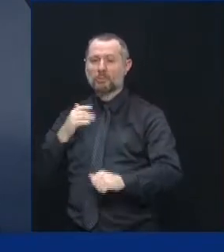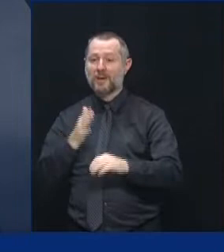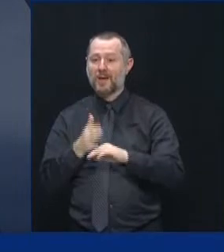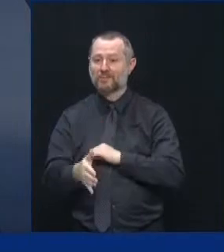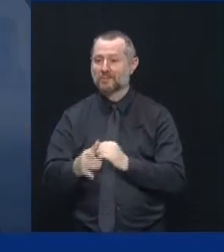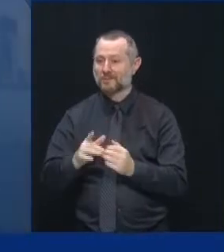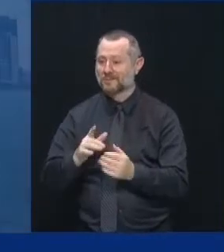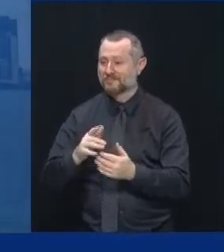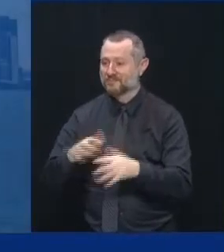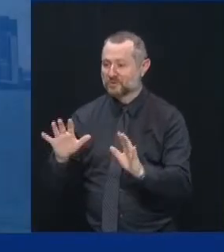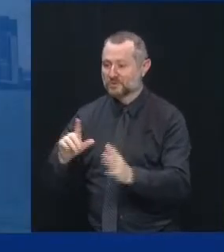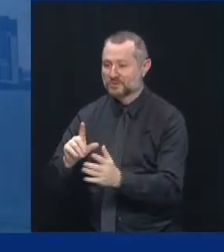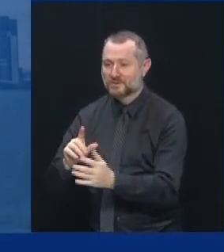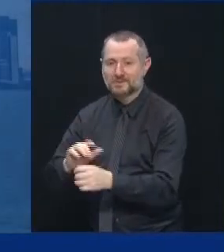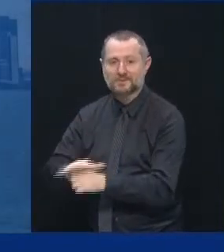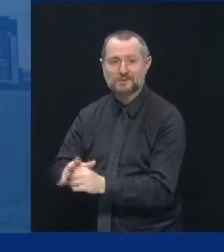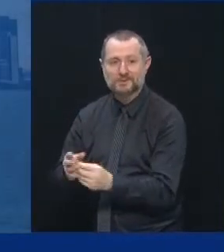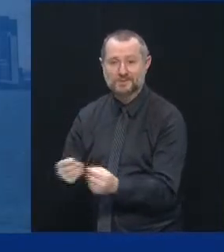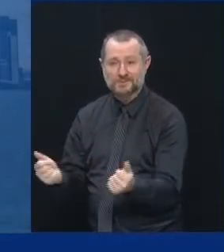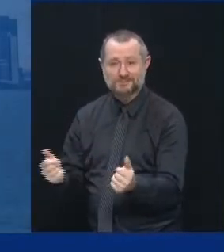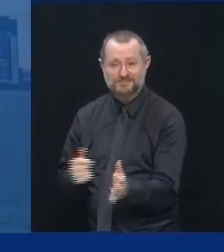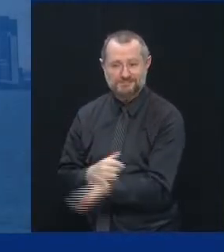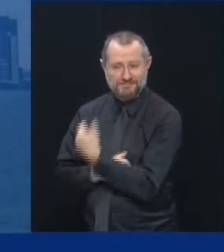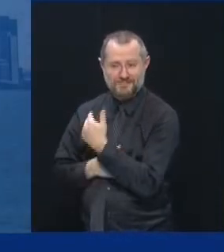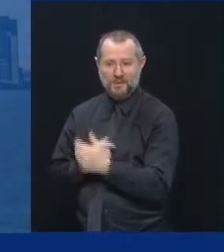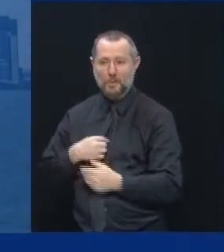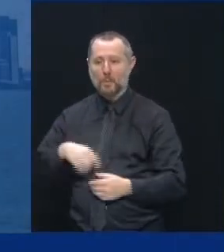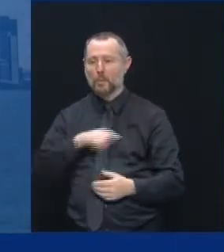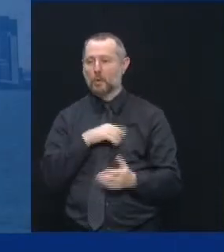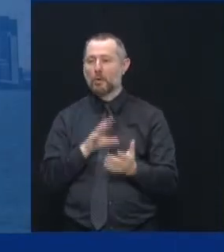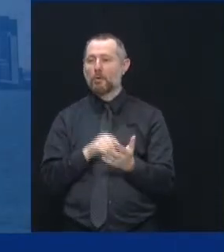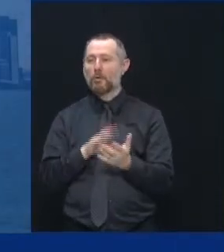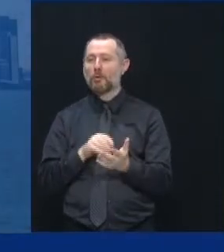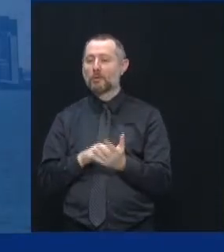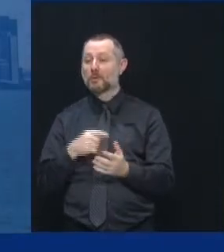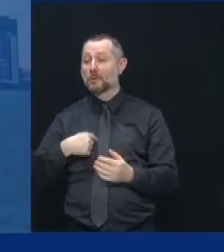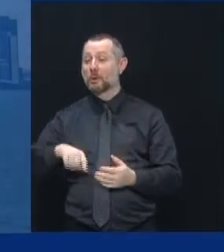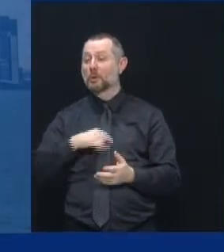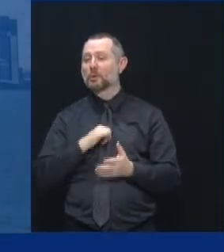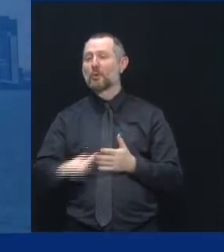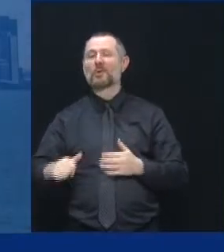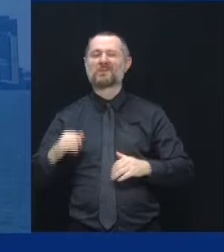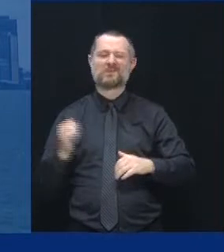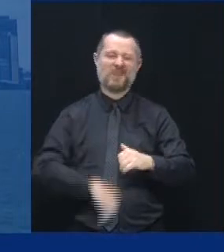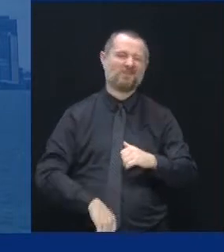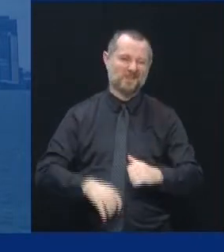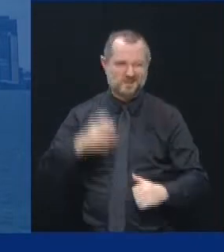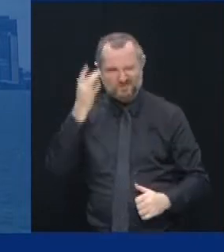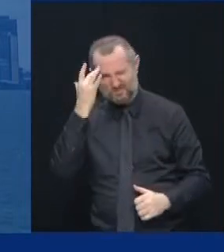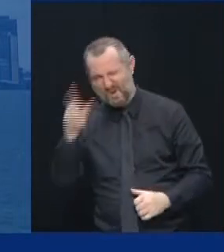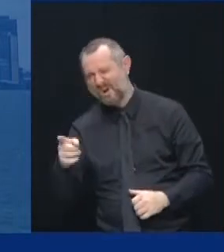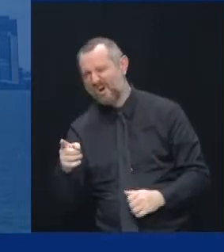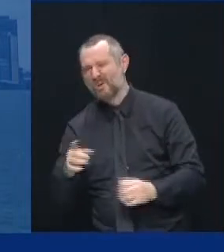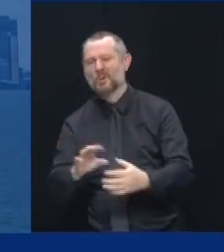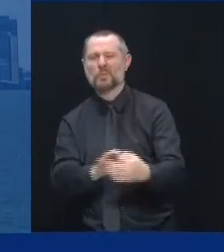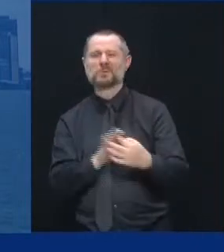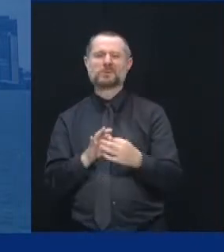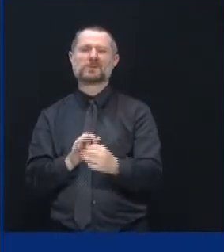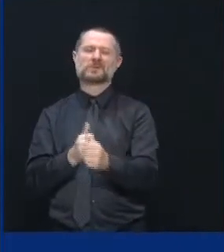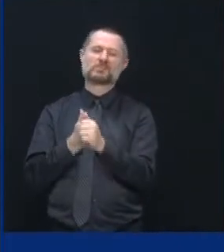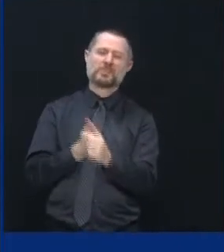what we learned going through it. Because we are New York tough and smart and united and disciplined and